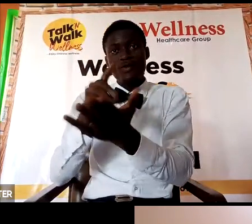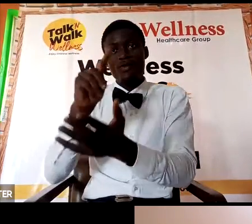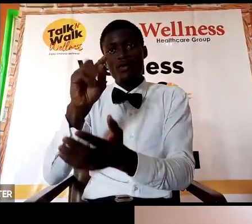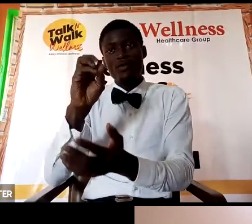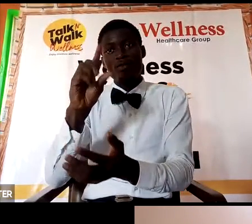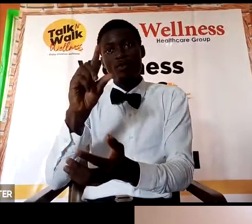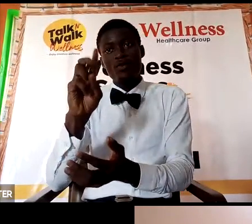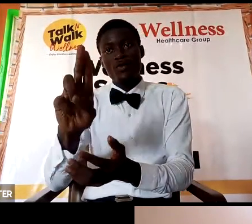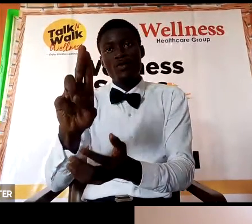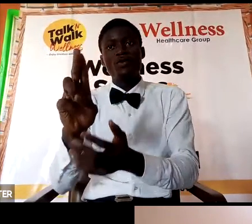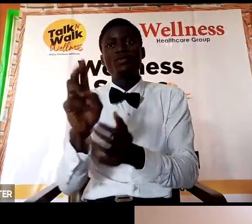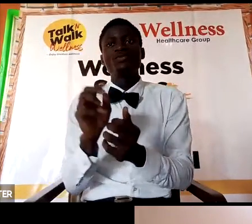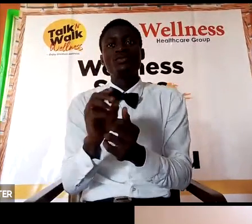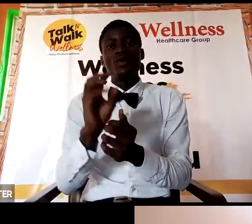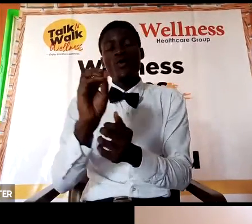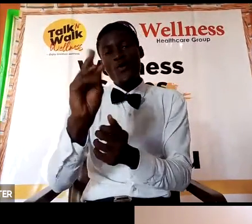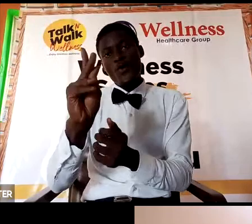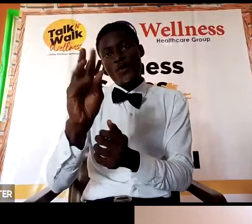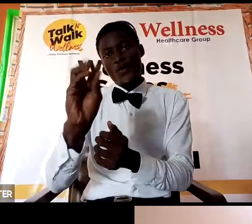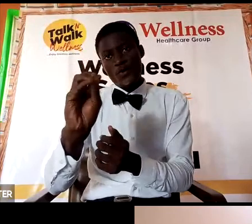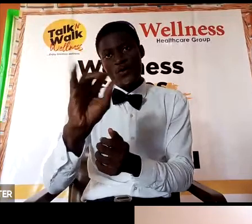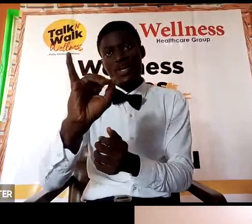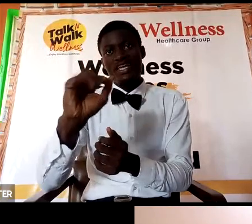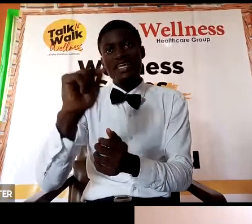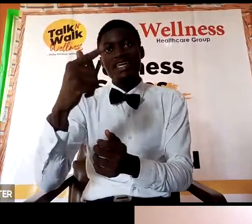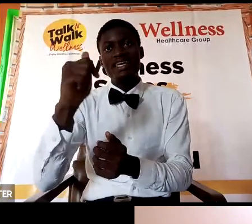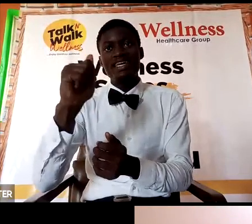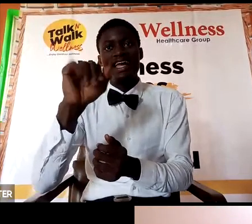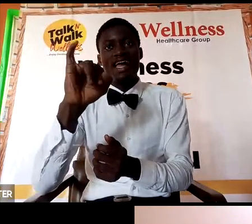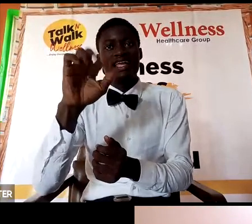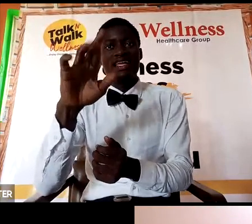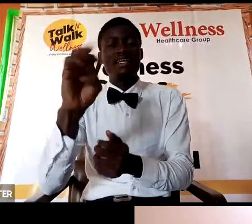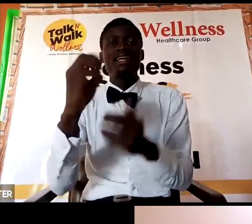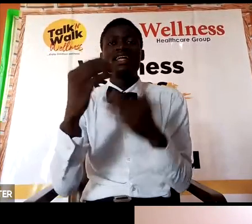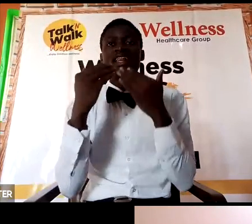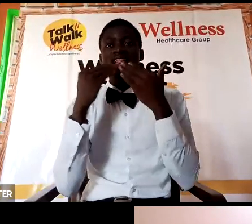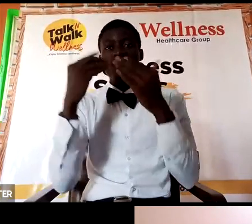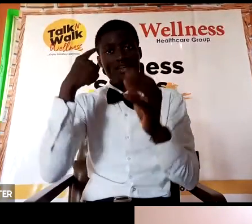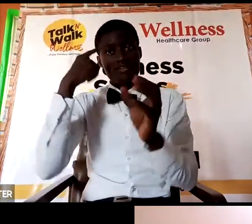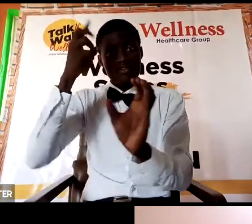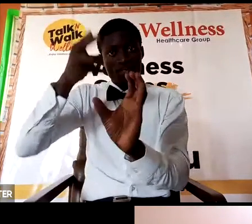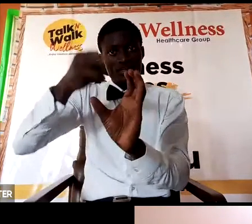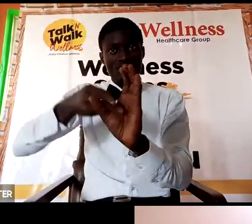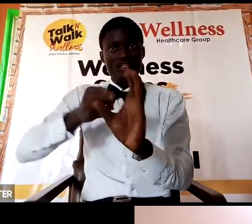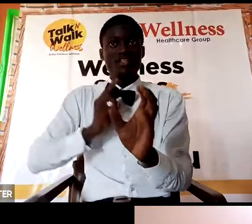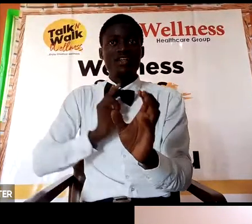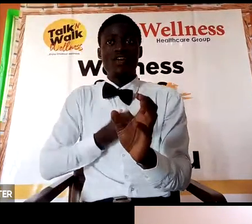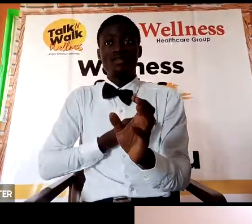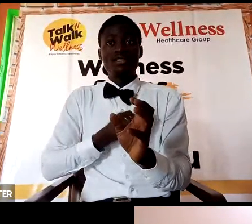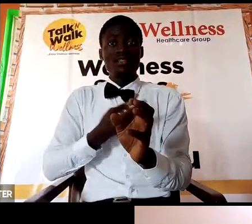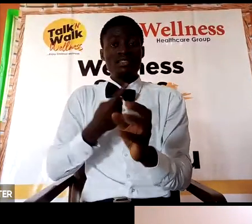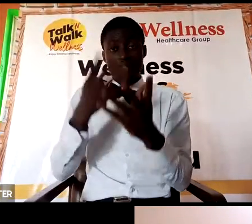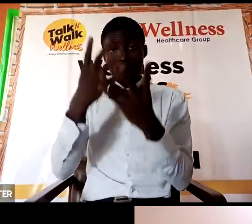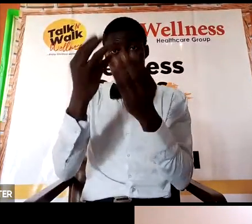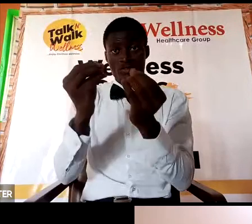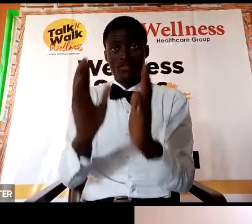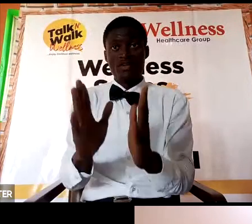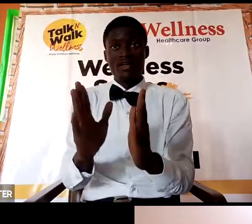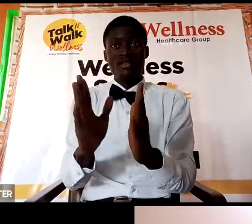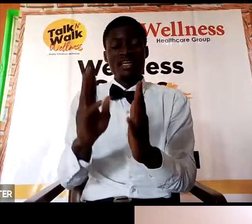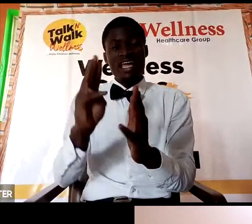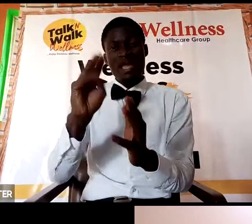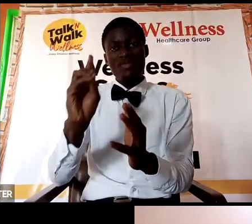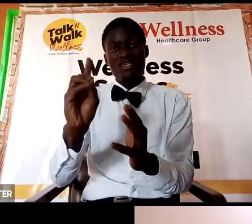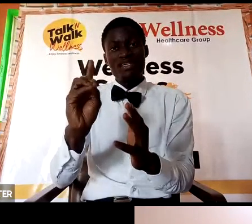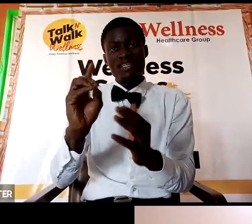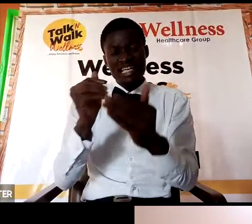Okoigare. Thank you for joining us. Dr. Tolu is the fixer. She's the MD of Intimacy Clinic. She's a professional